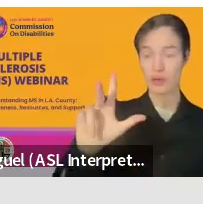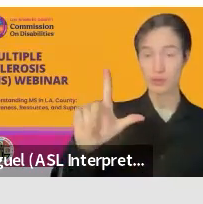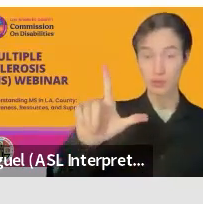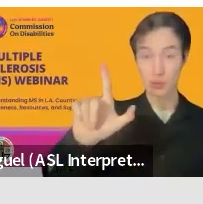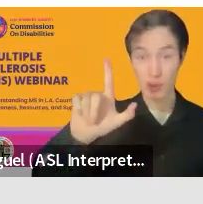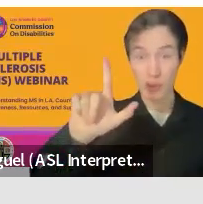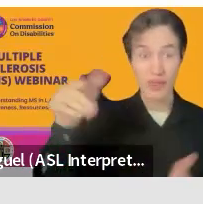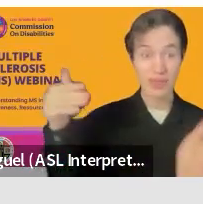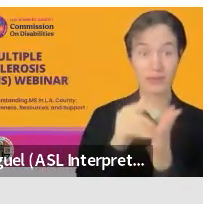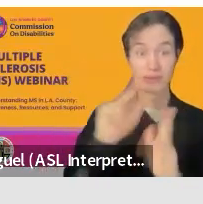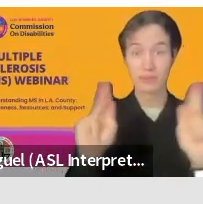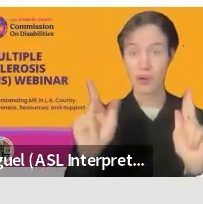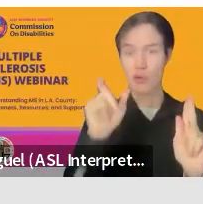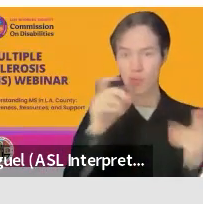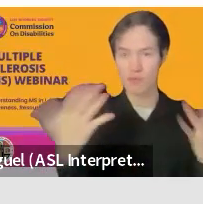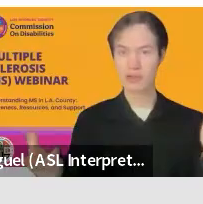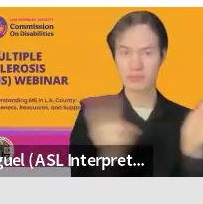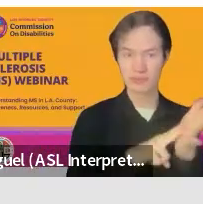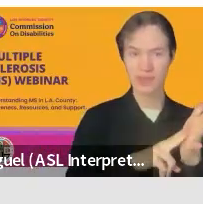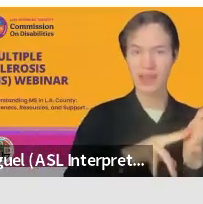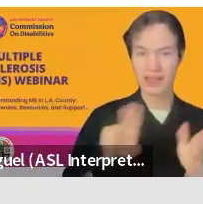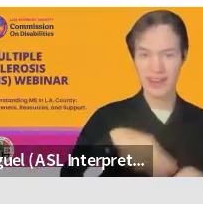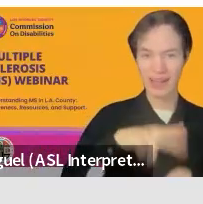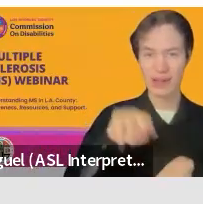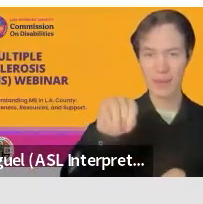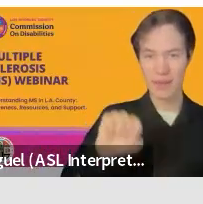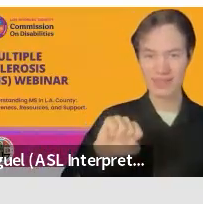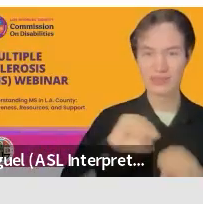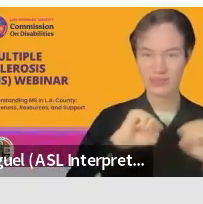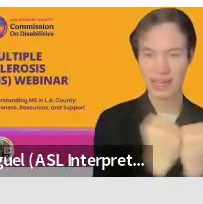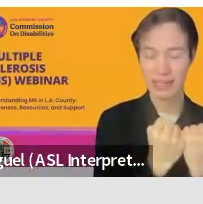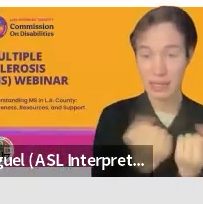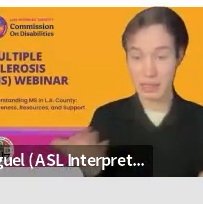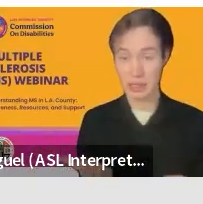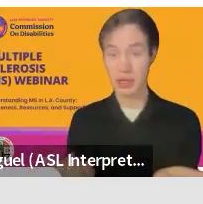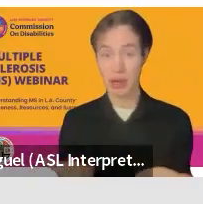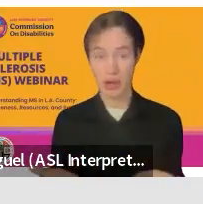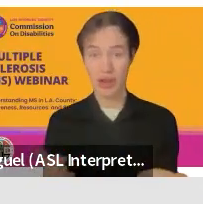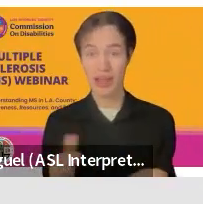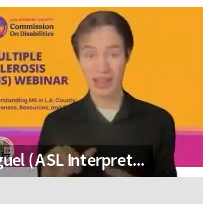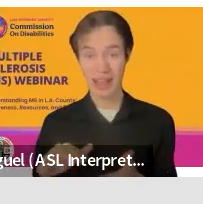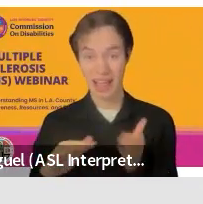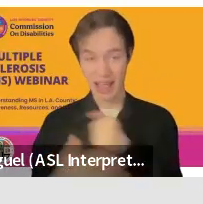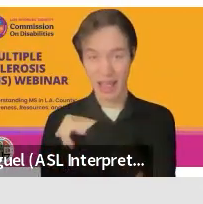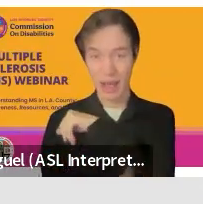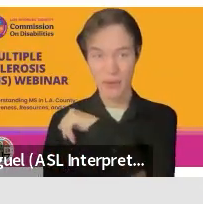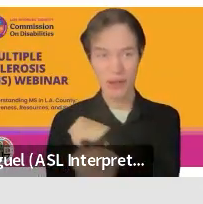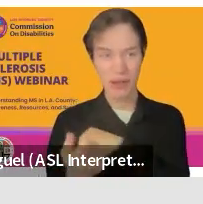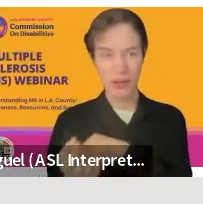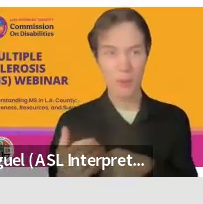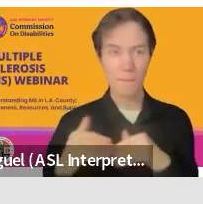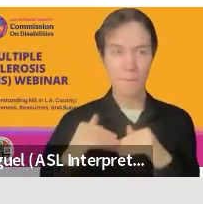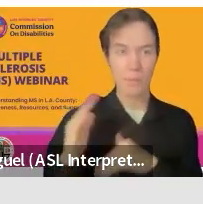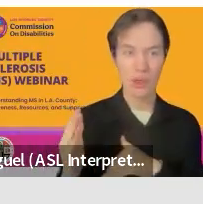with the National MS Society. And here in LA County, it's just a little bit more than 11,000 people who are registered with the MS